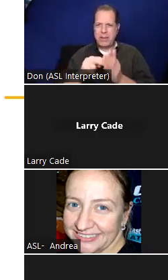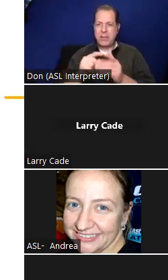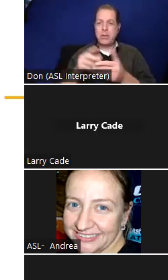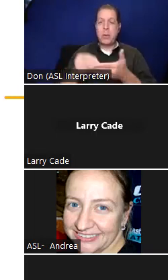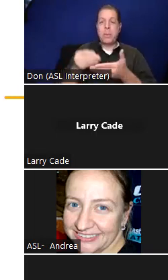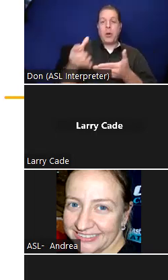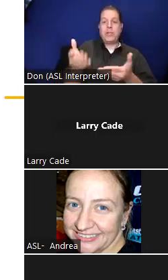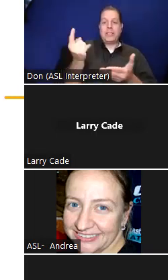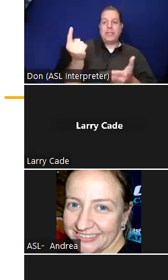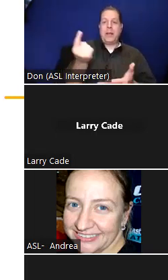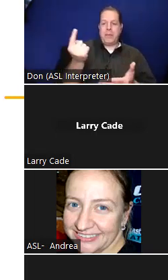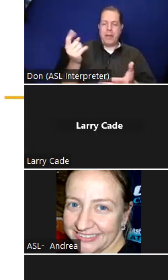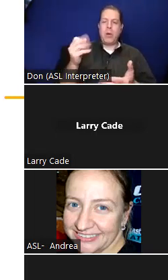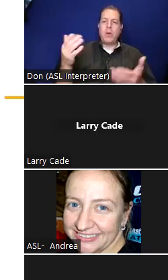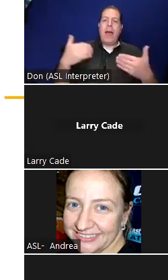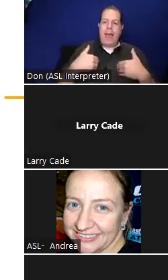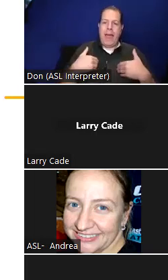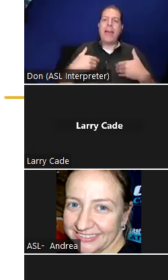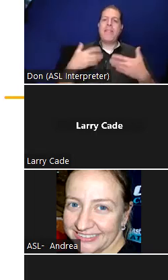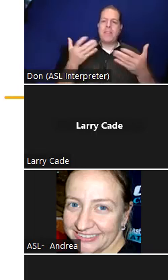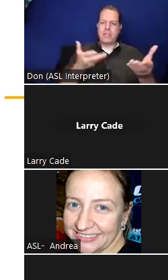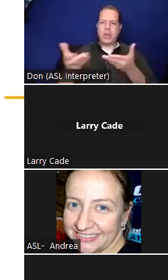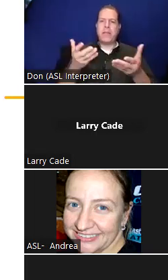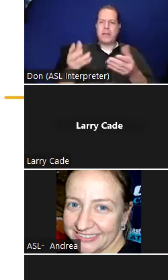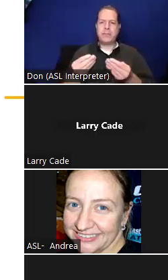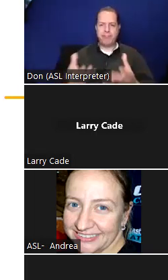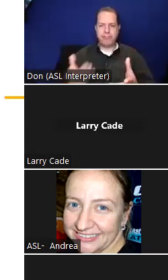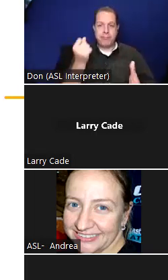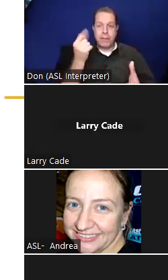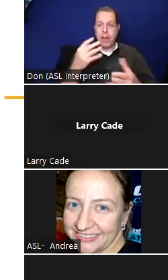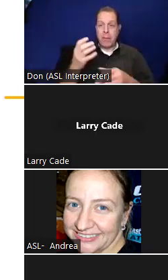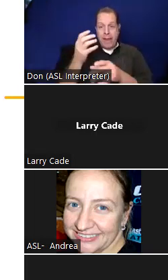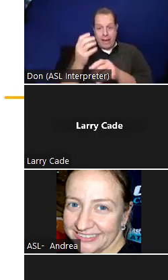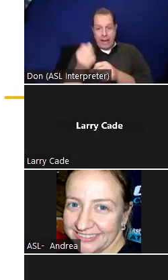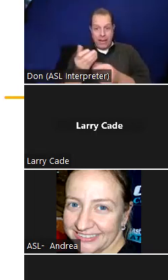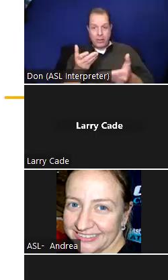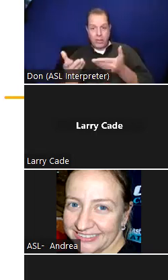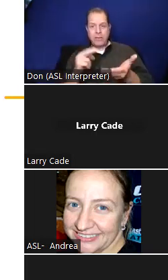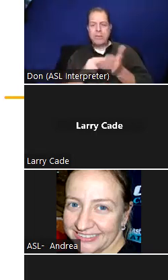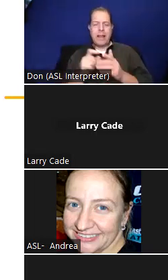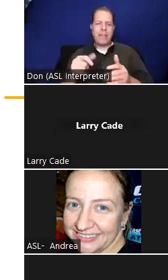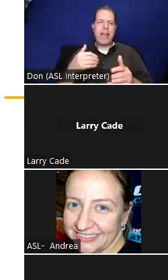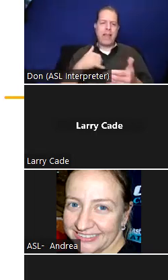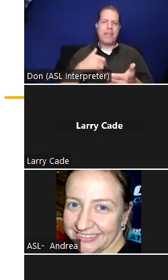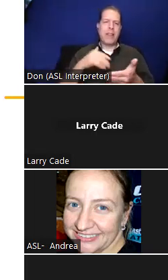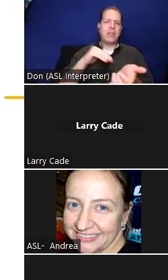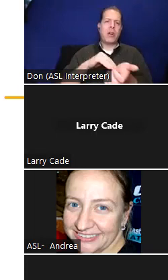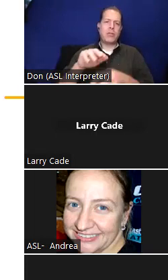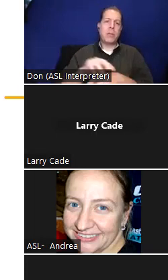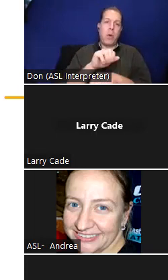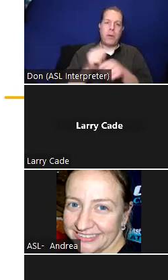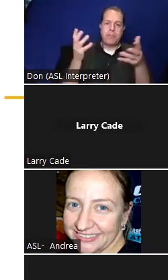purchase the item or have the service. So if I'm incurring the service, it means I have to have that doctor's